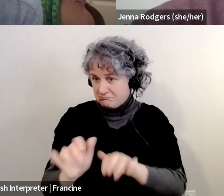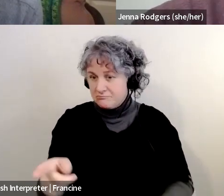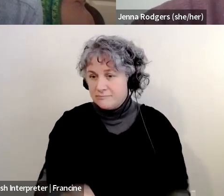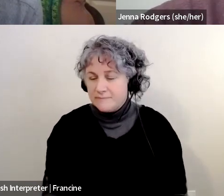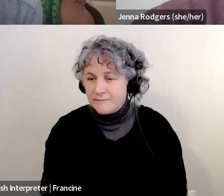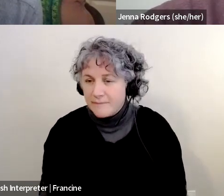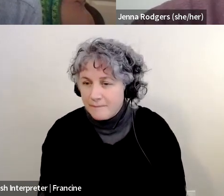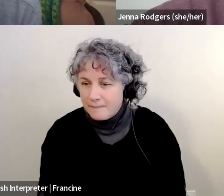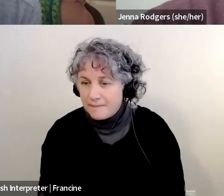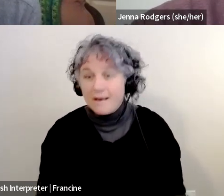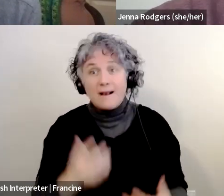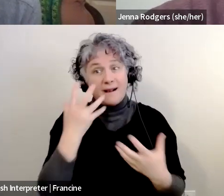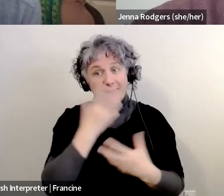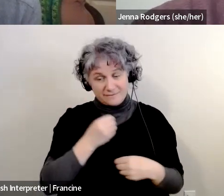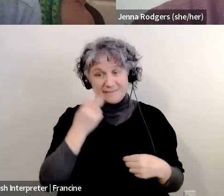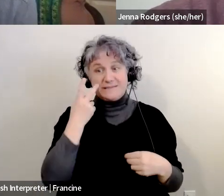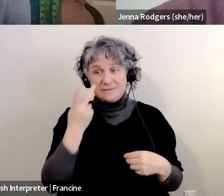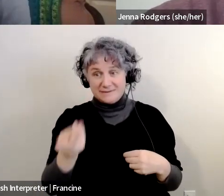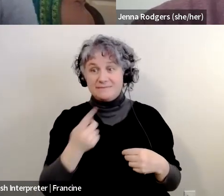Really lovely to see some responses